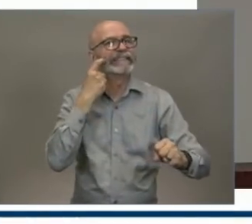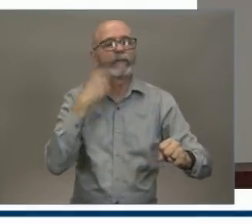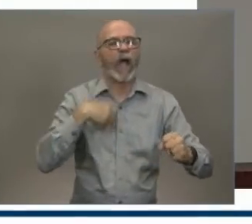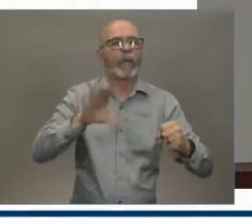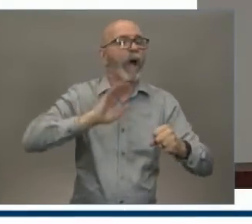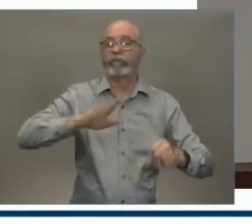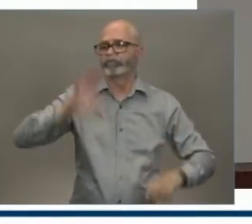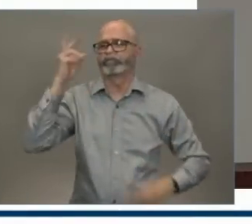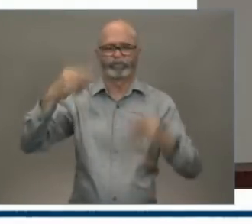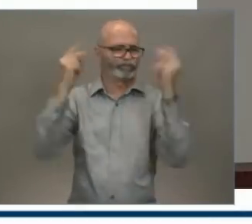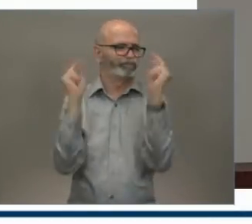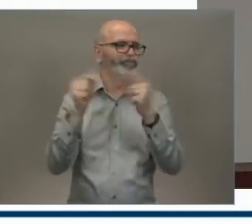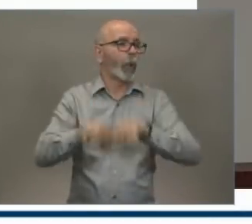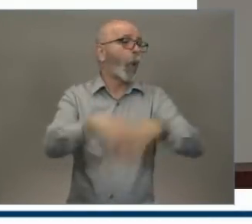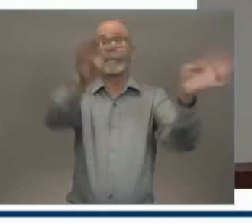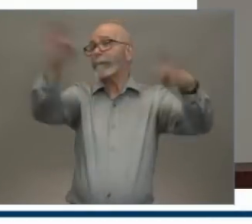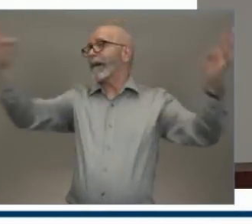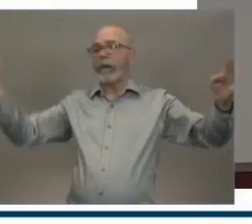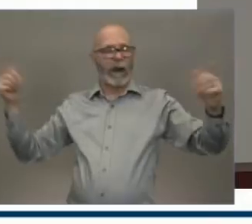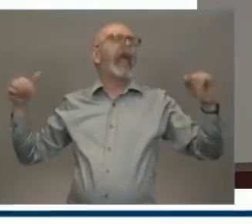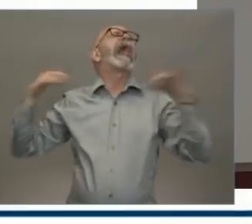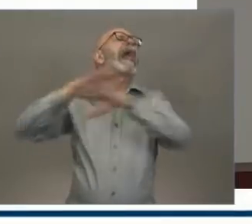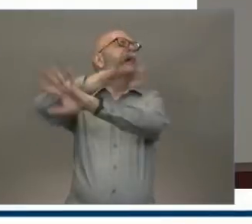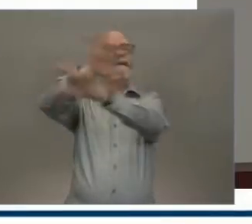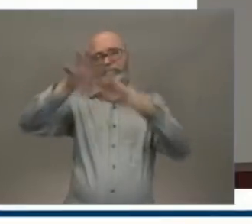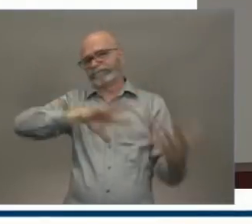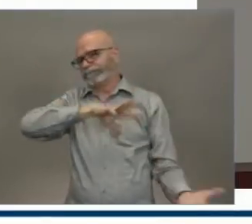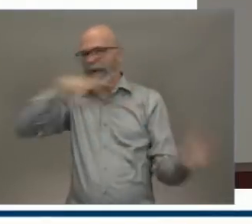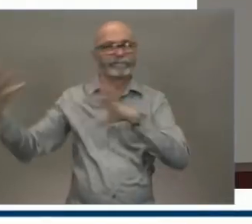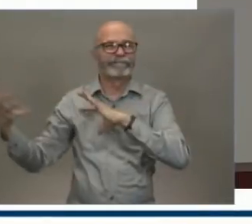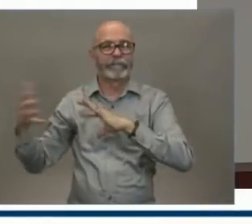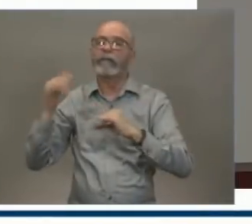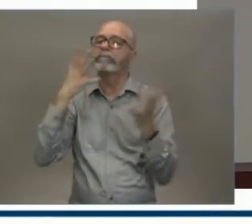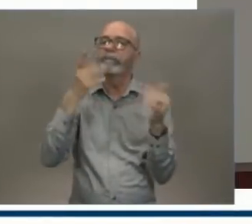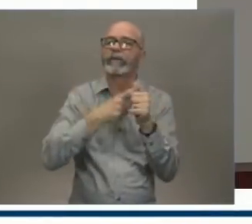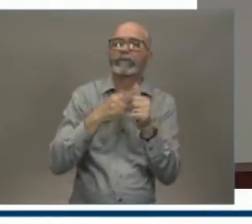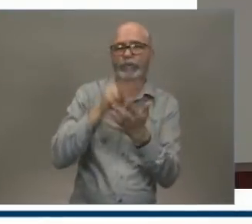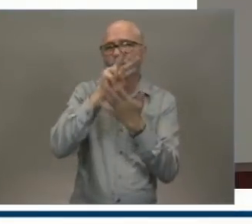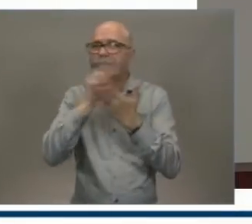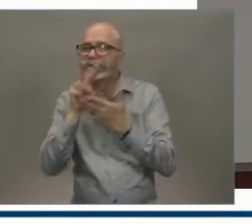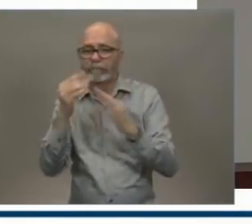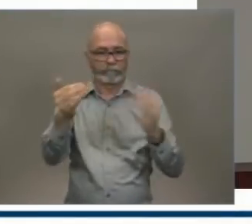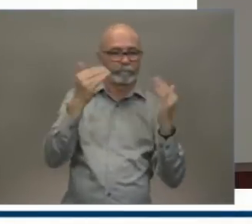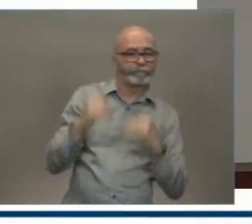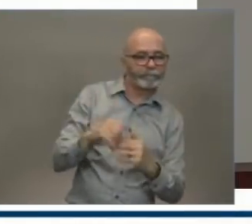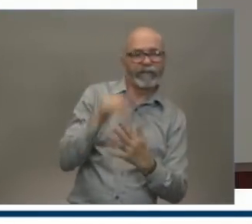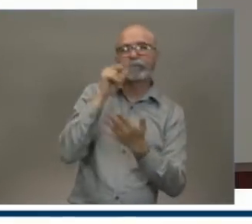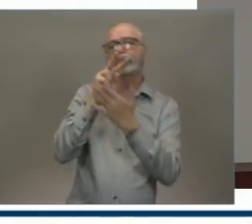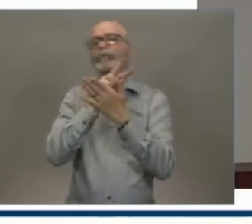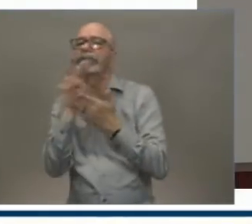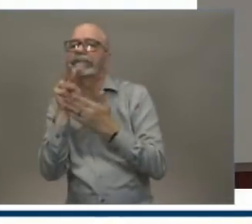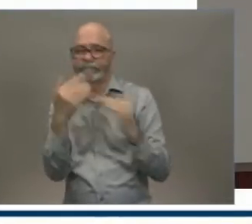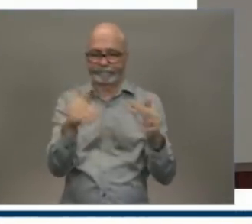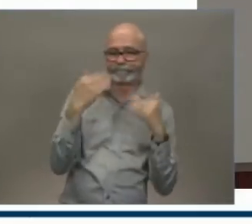the process of every 2 weeks looking at the epidemiology and saying, where is it safe to go